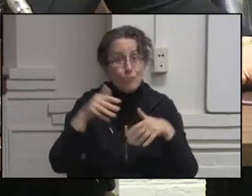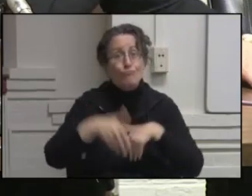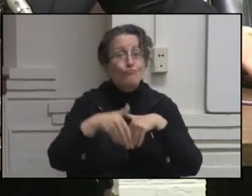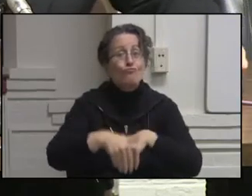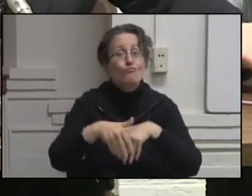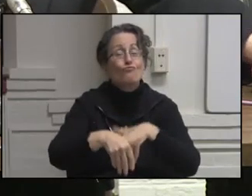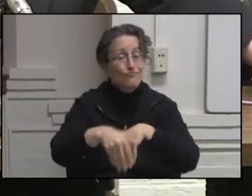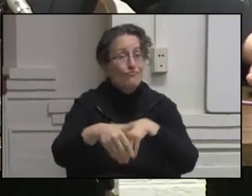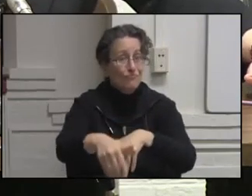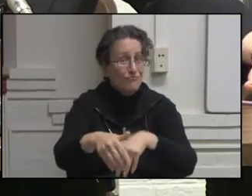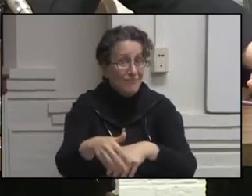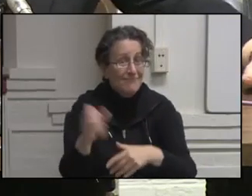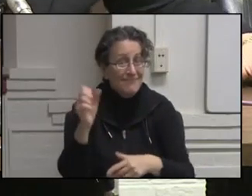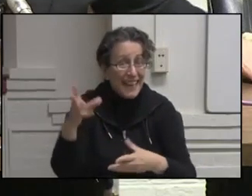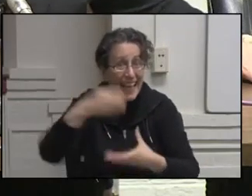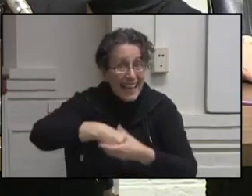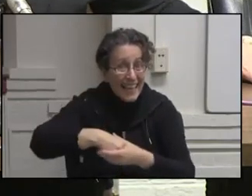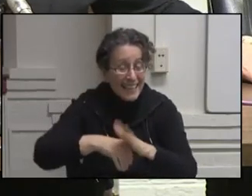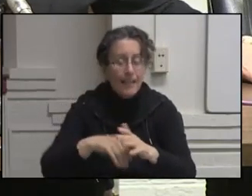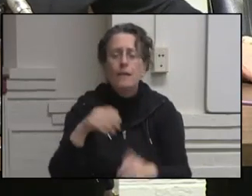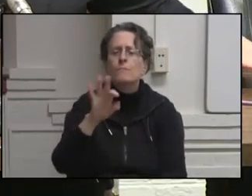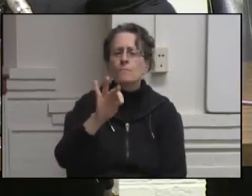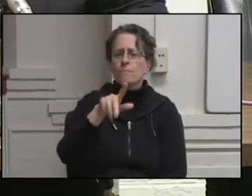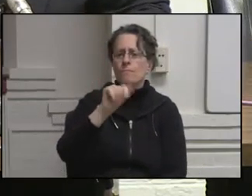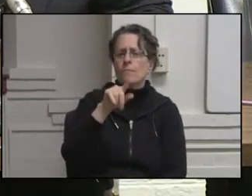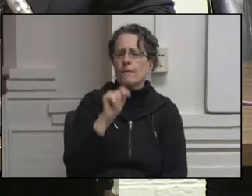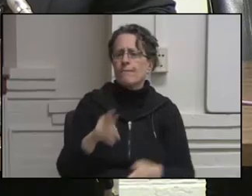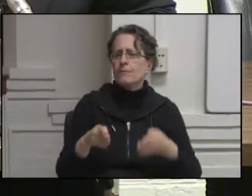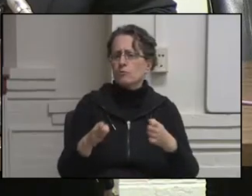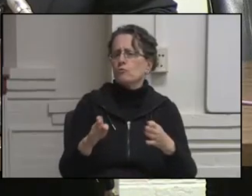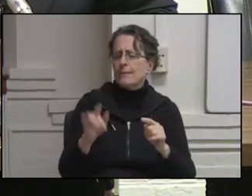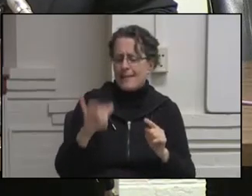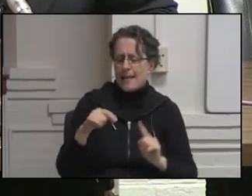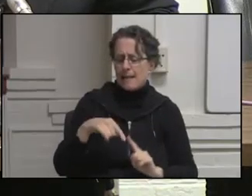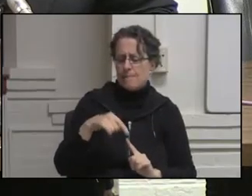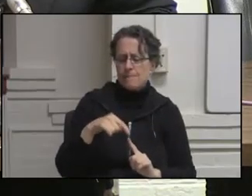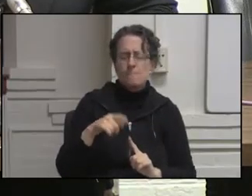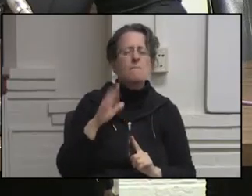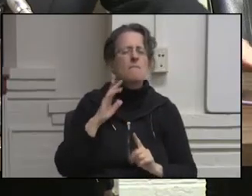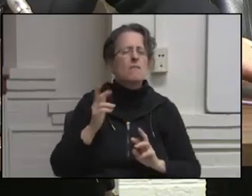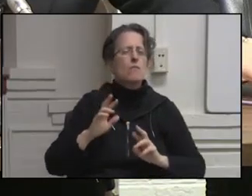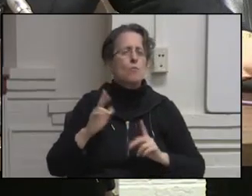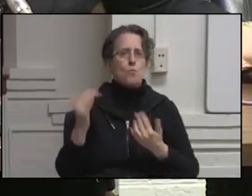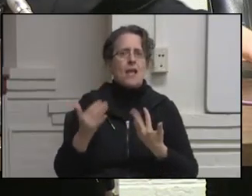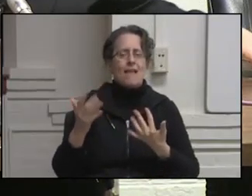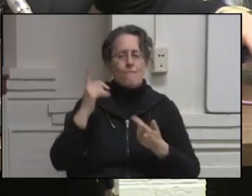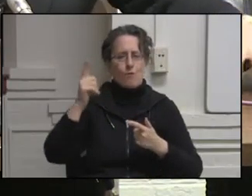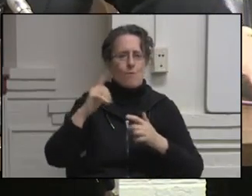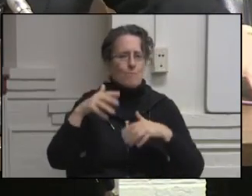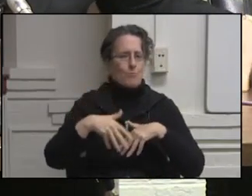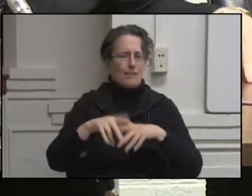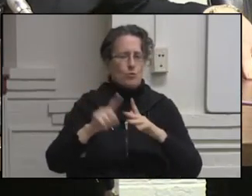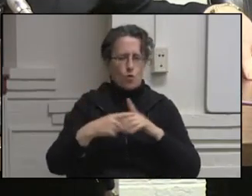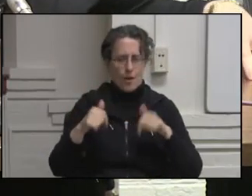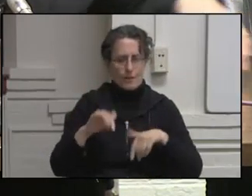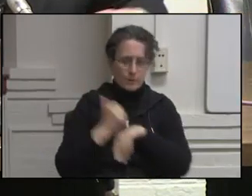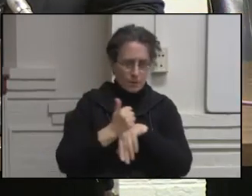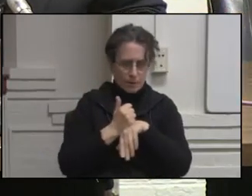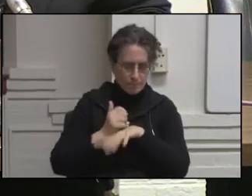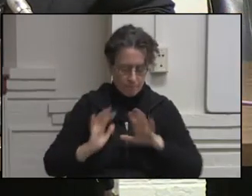I will tell you on Flat Street, I'd like to go back to that, where the staging mm-hmm. is. We have lots of troughs filled with